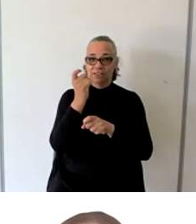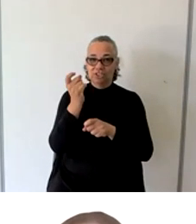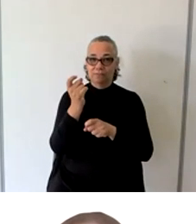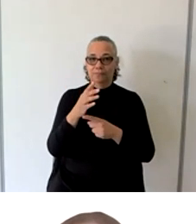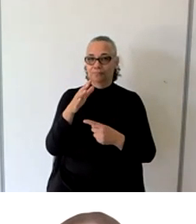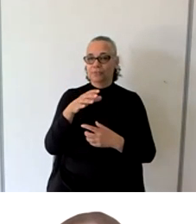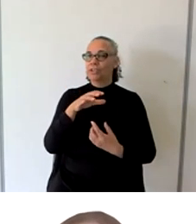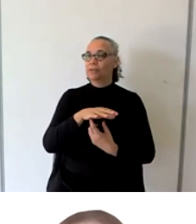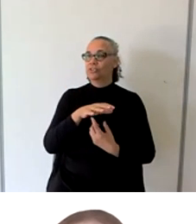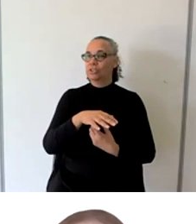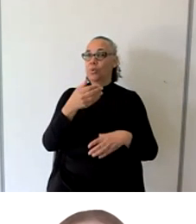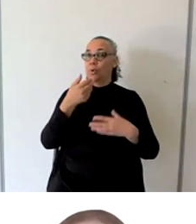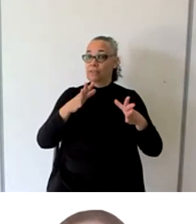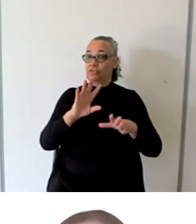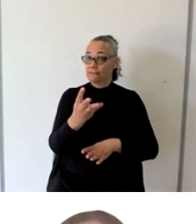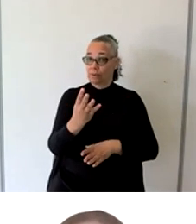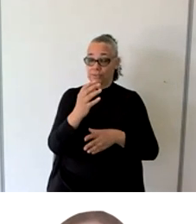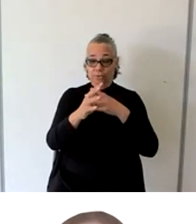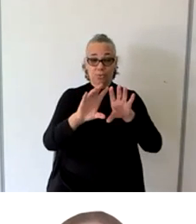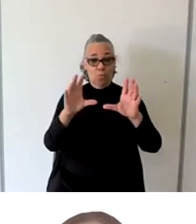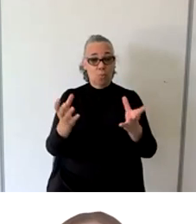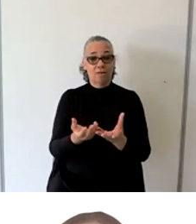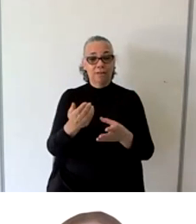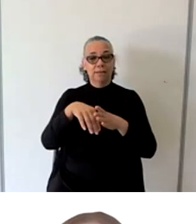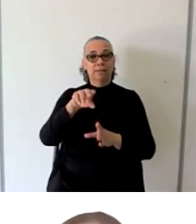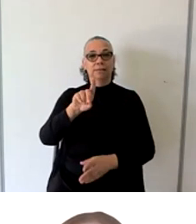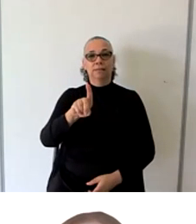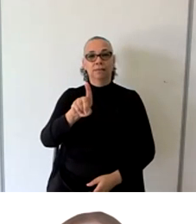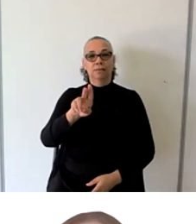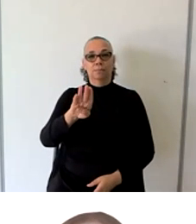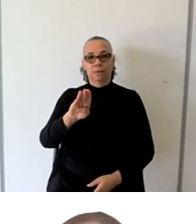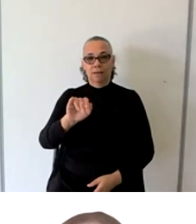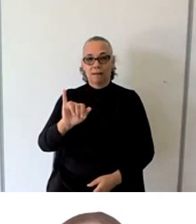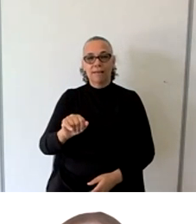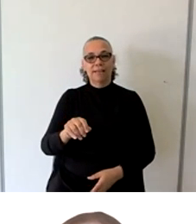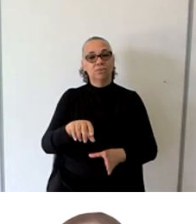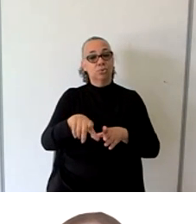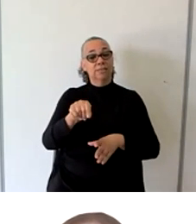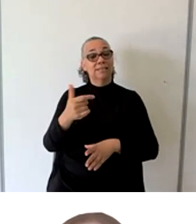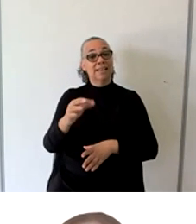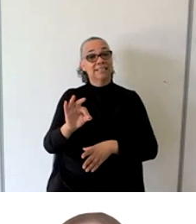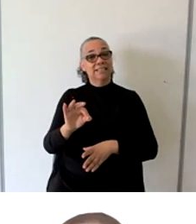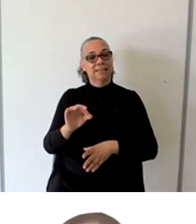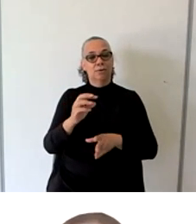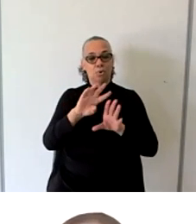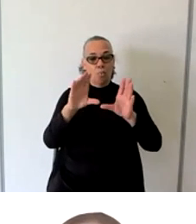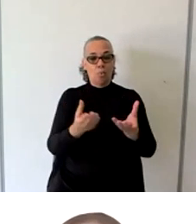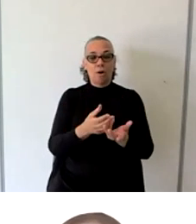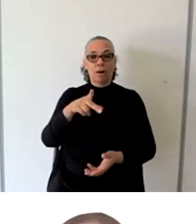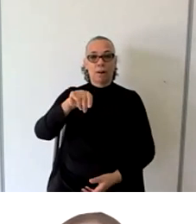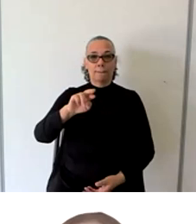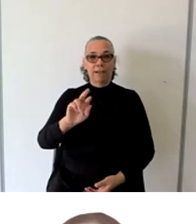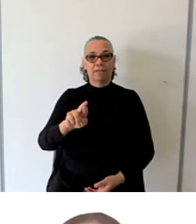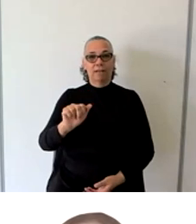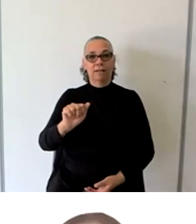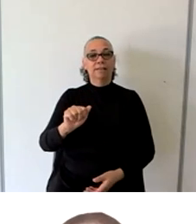the T53 100 meter event in Dubai in the 2019 World Para Athletics Championships, Jessica